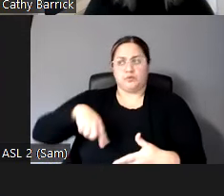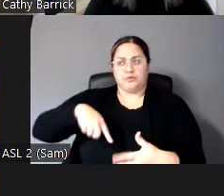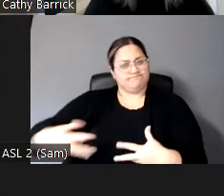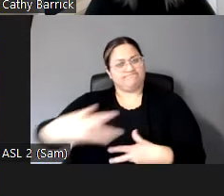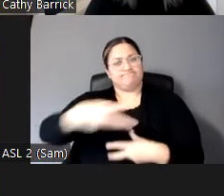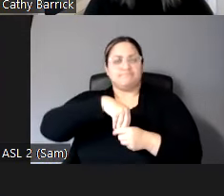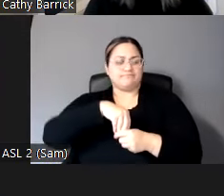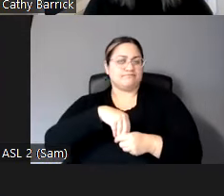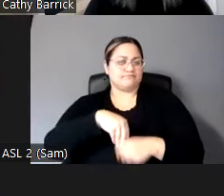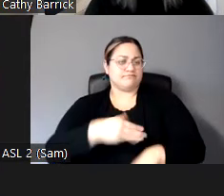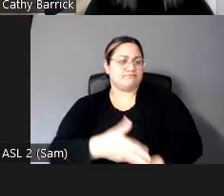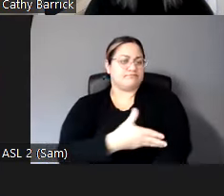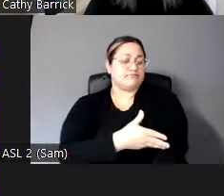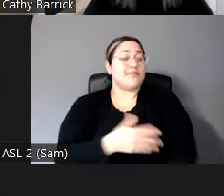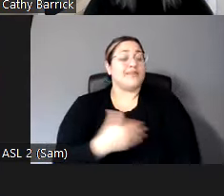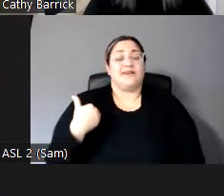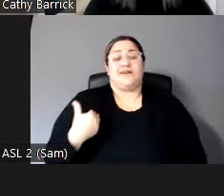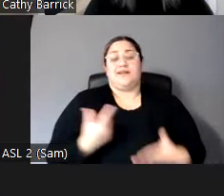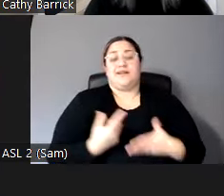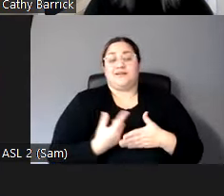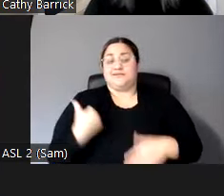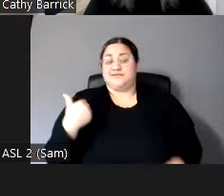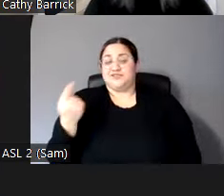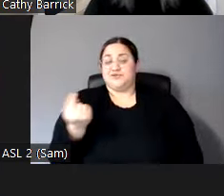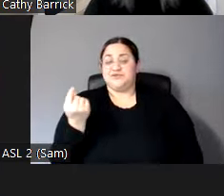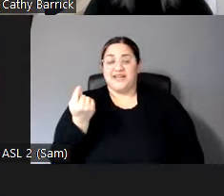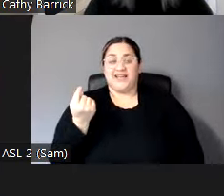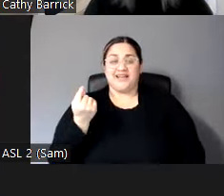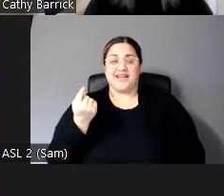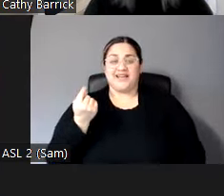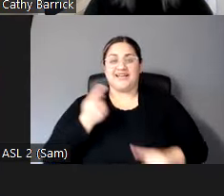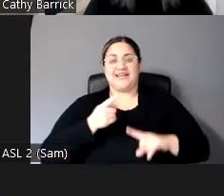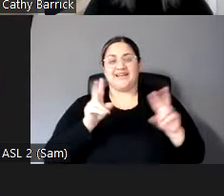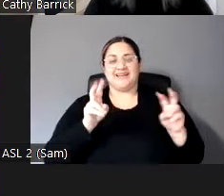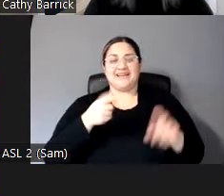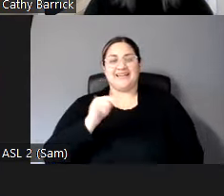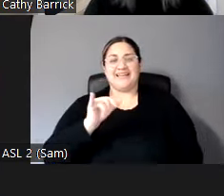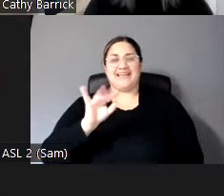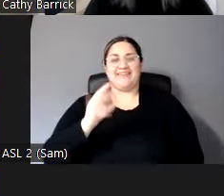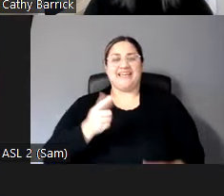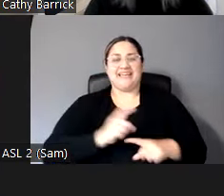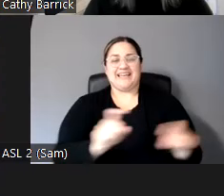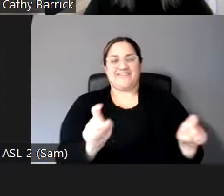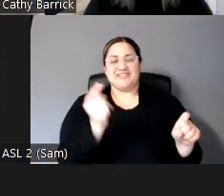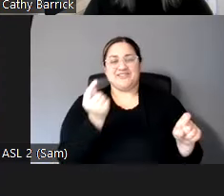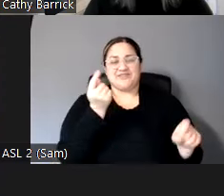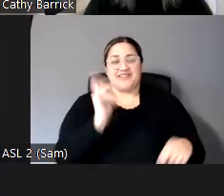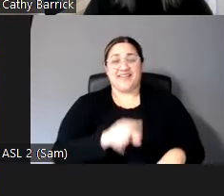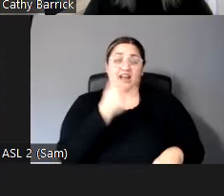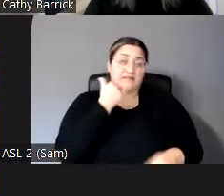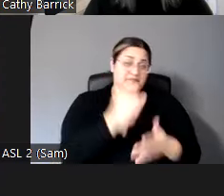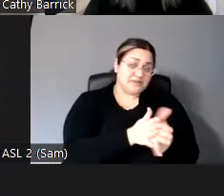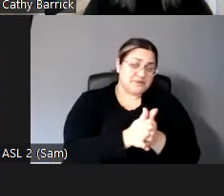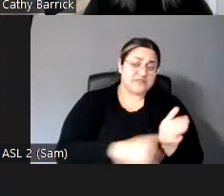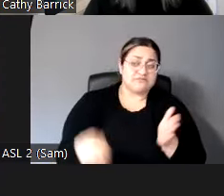We just passed Giving Tuesday, so I can't go without sort of asking individuals if they're interested in donating their time,